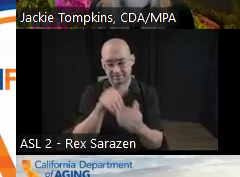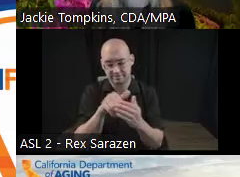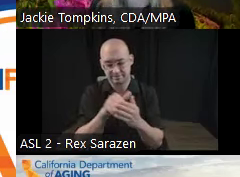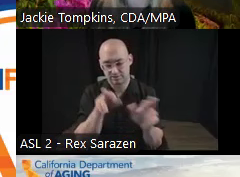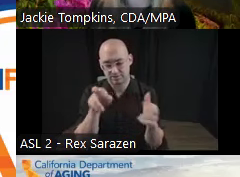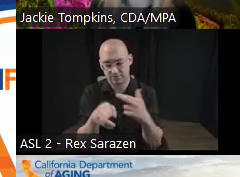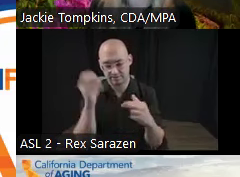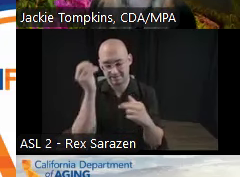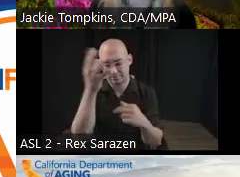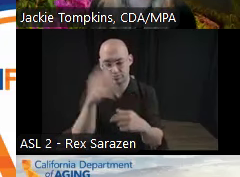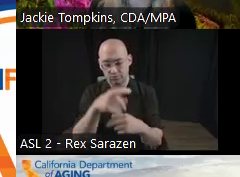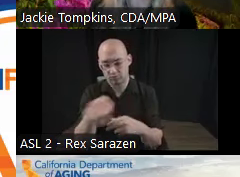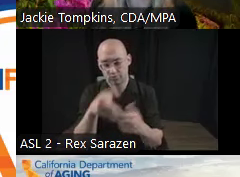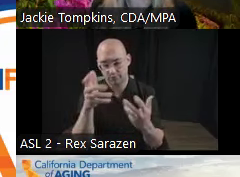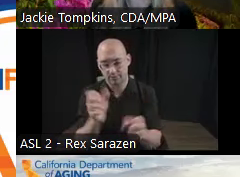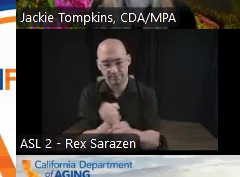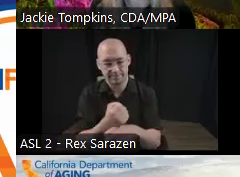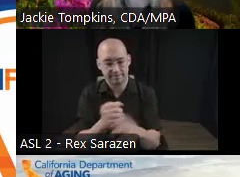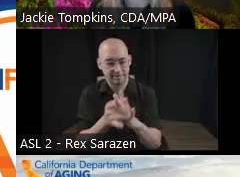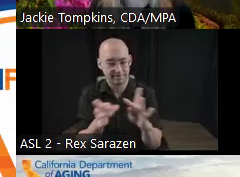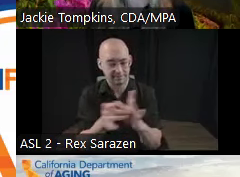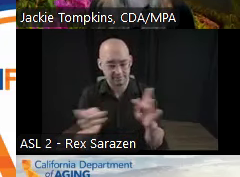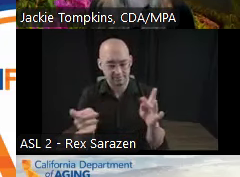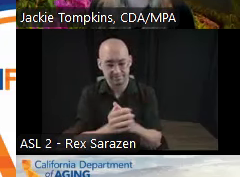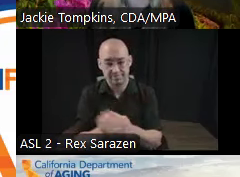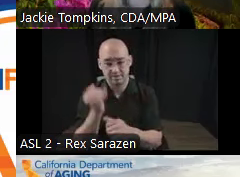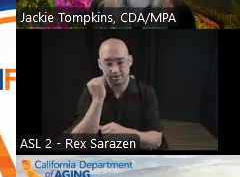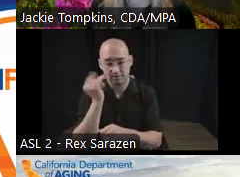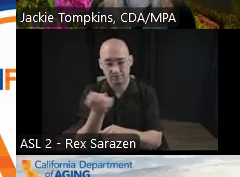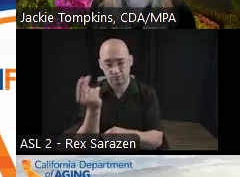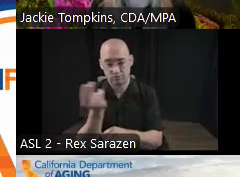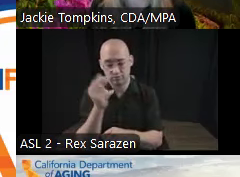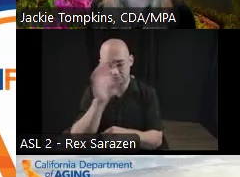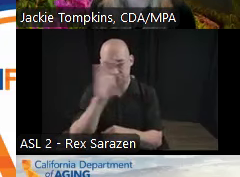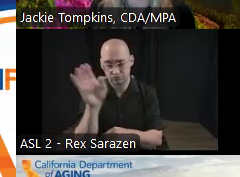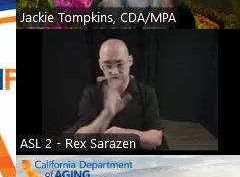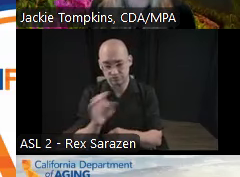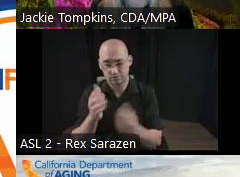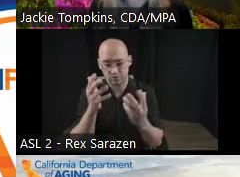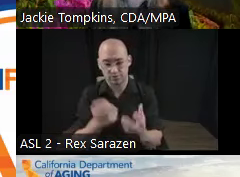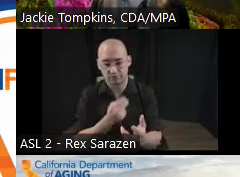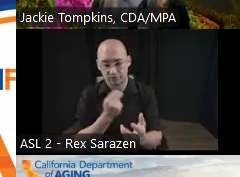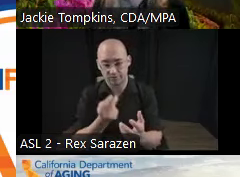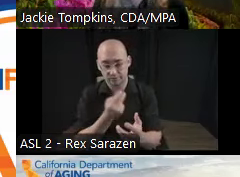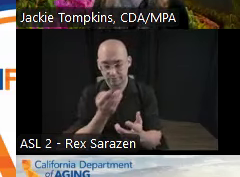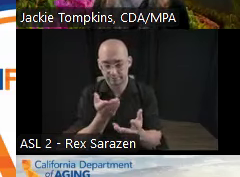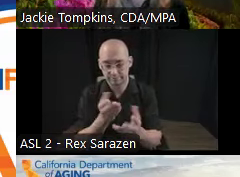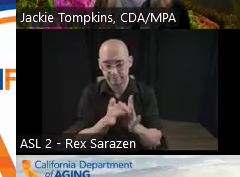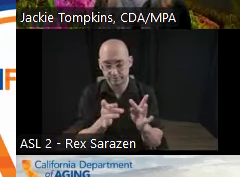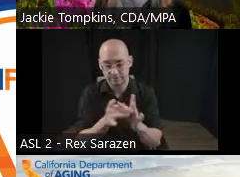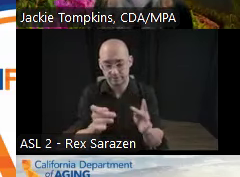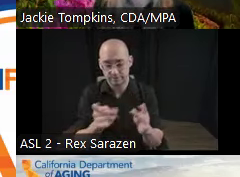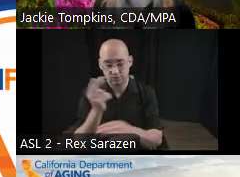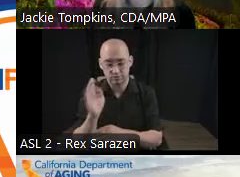that you want to make a public comment. If you are using Zoom and would like to do a verbal comment, please use the raise your